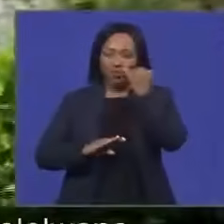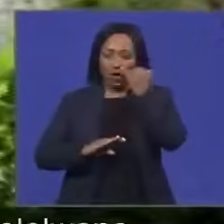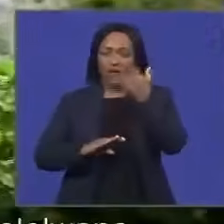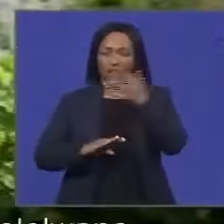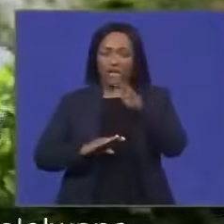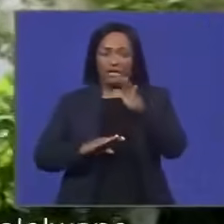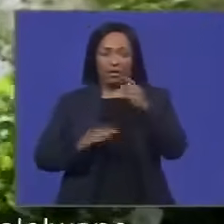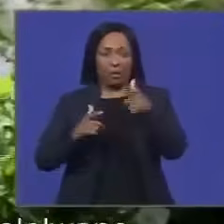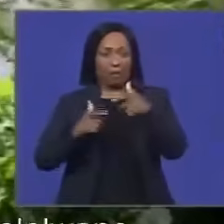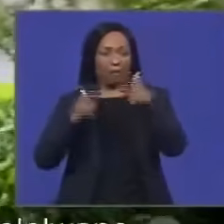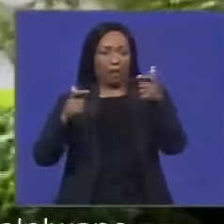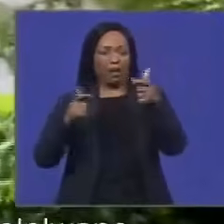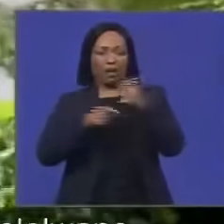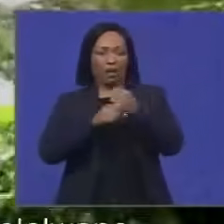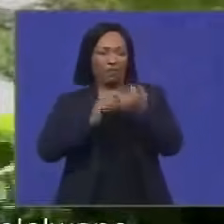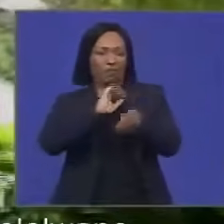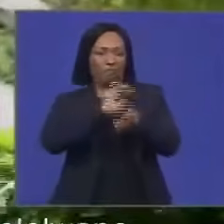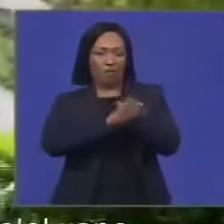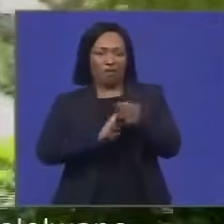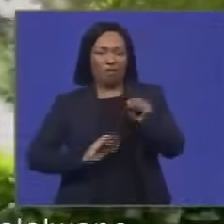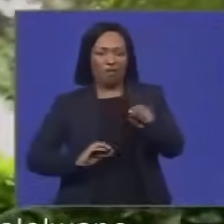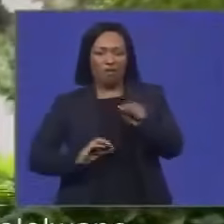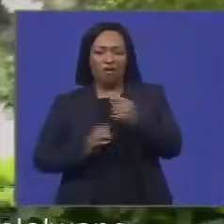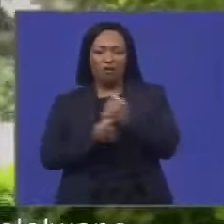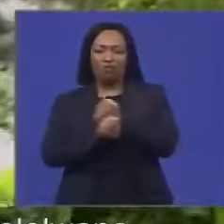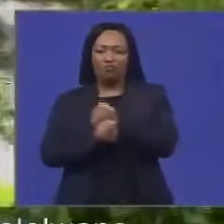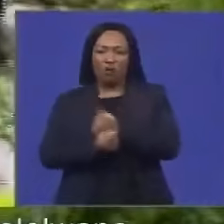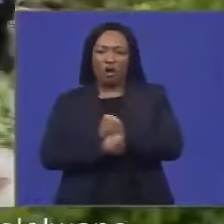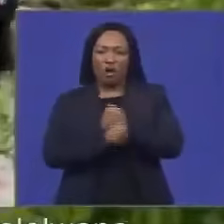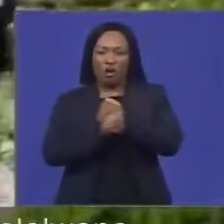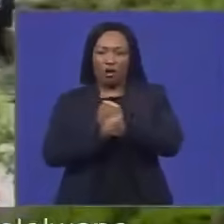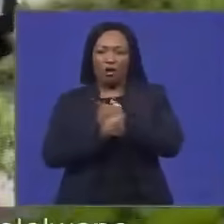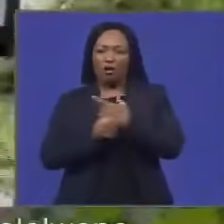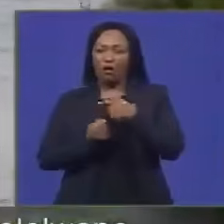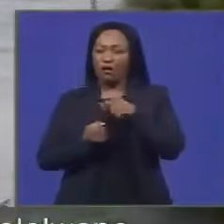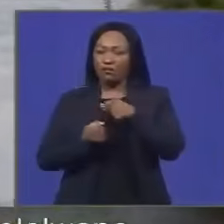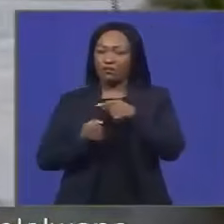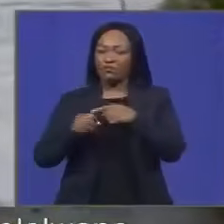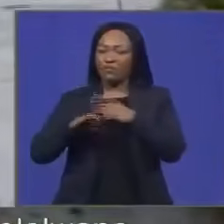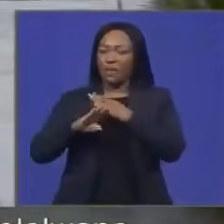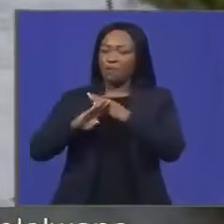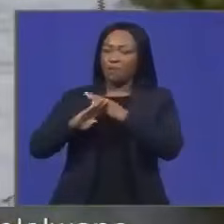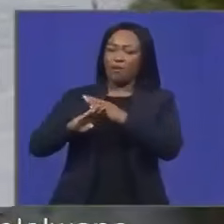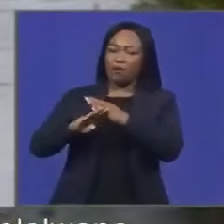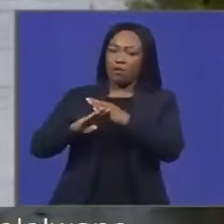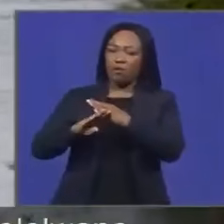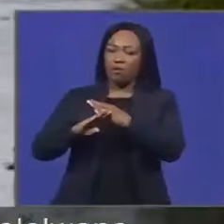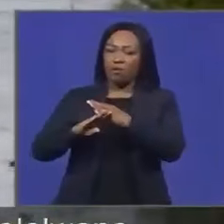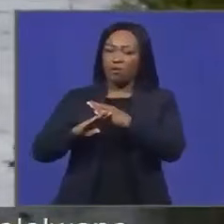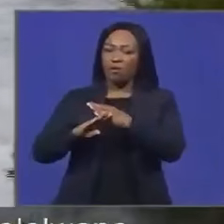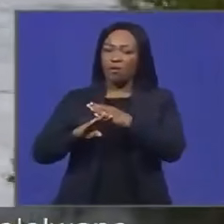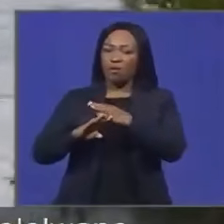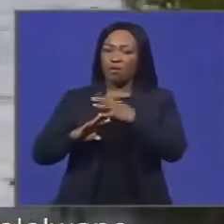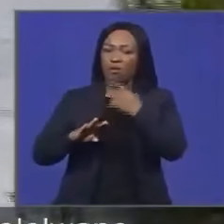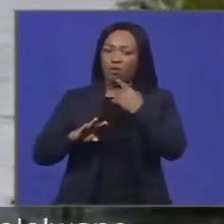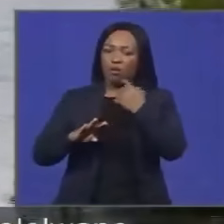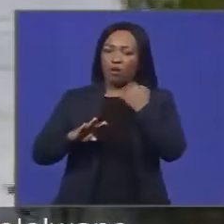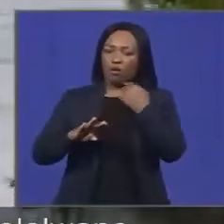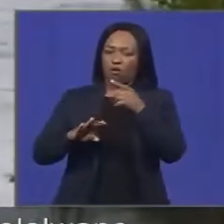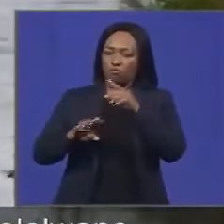ya Aforika Borwa. Go begwa fa lori e neng e tsamaisa diritibatsi tse di thibetsweng e ne ya supiwa go ya ka kokoano